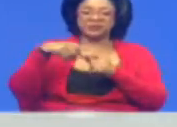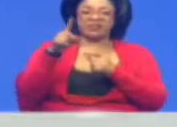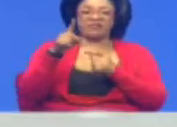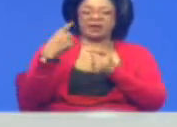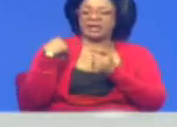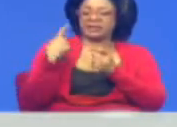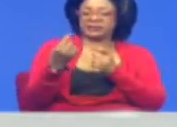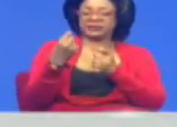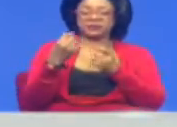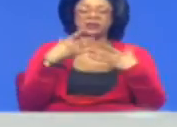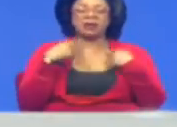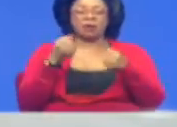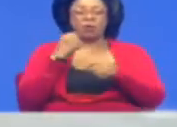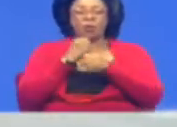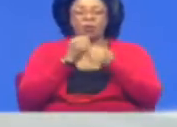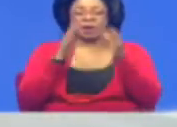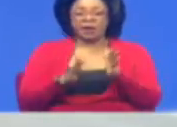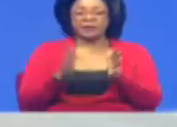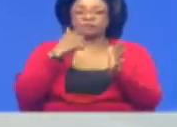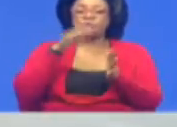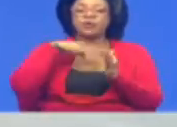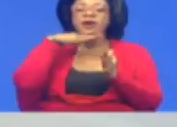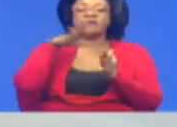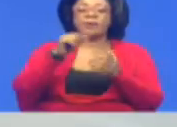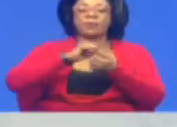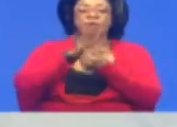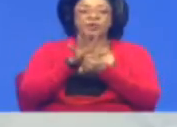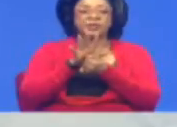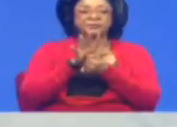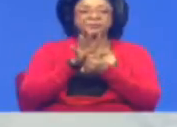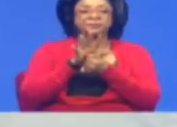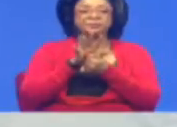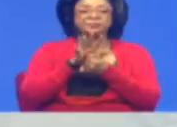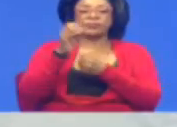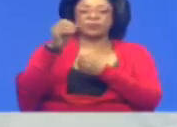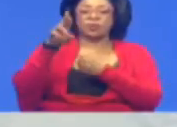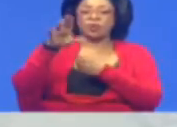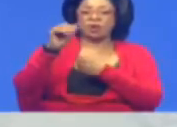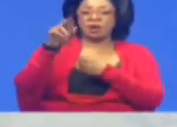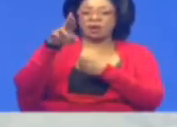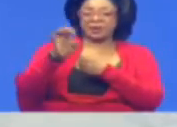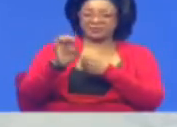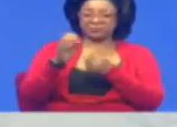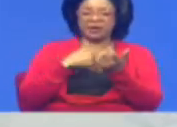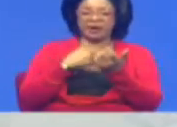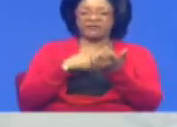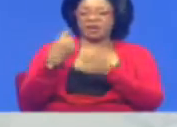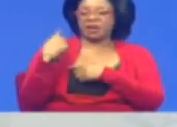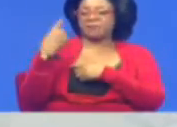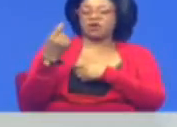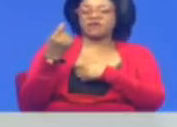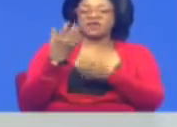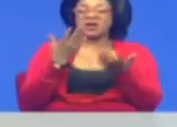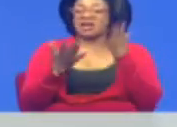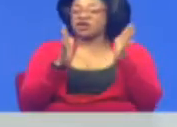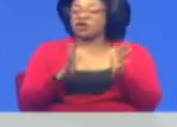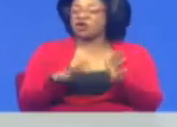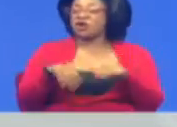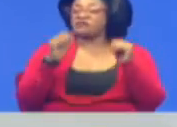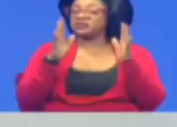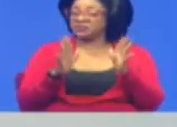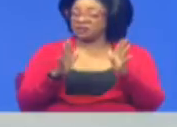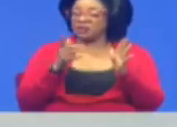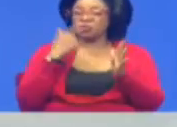worker whose life has been taken by the coronavirus. Orare's death raises the number of clinical officers who have succumbed to